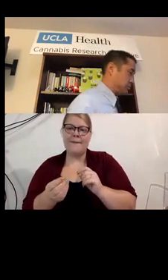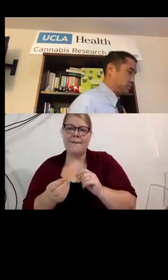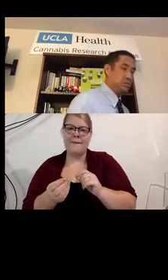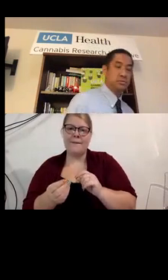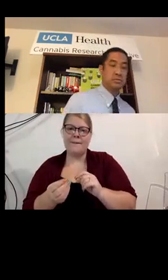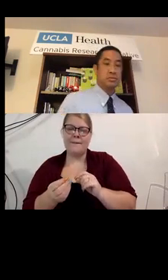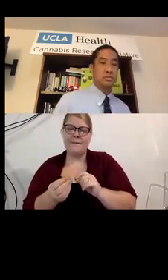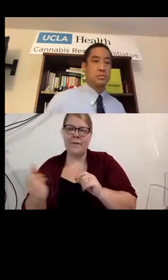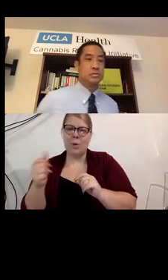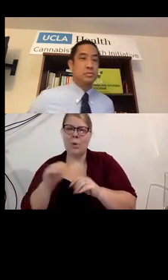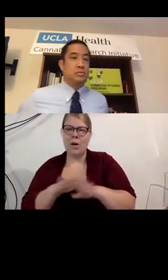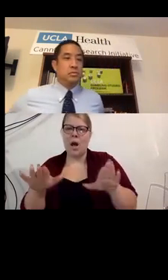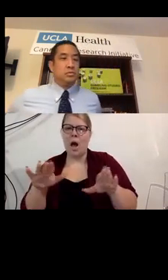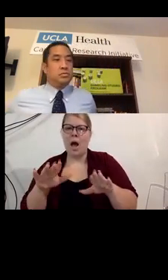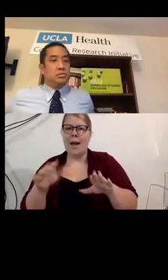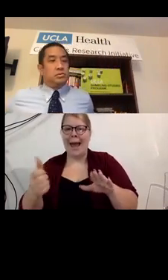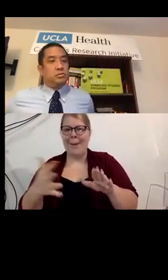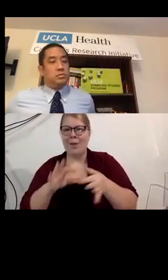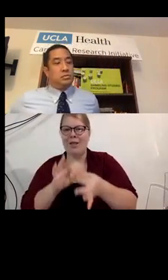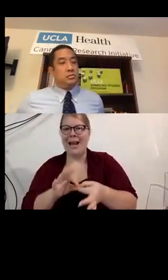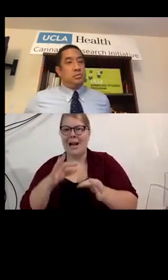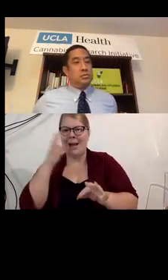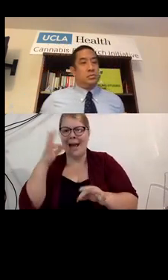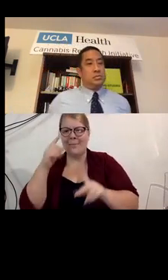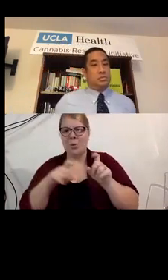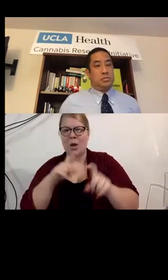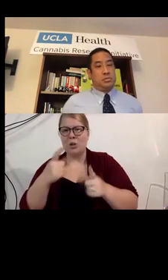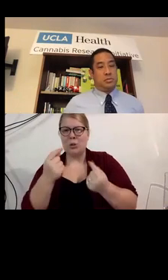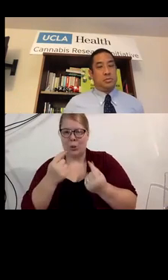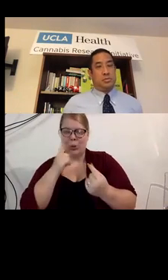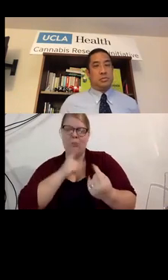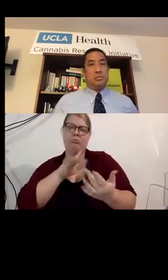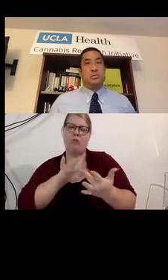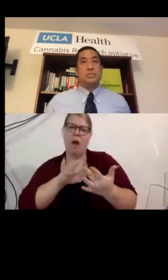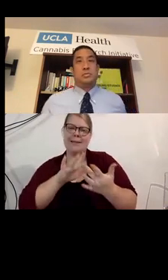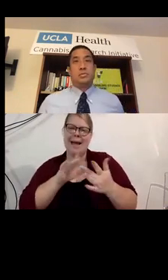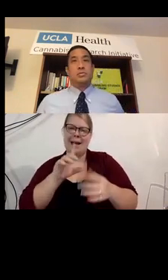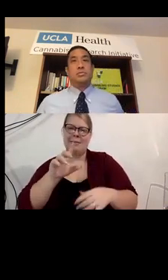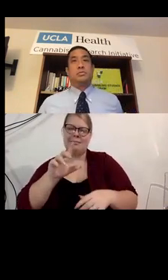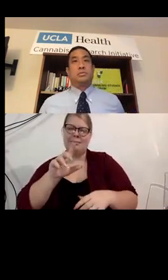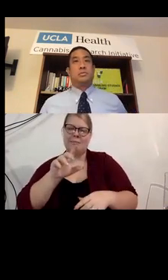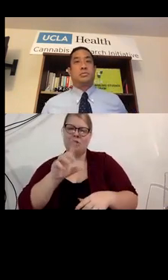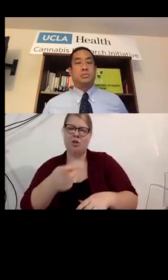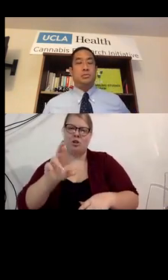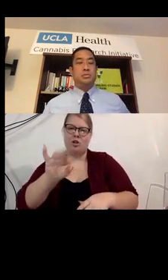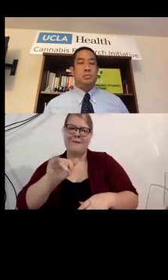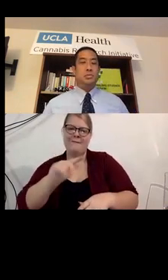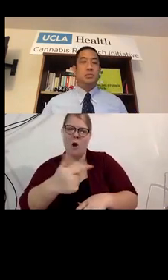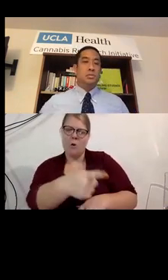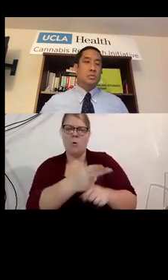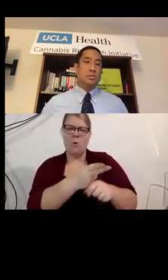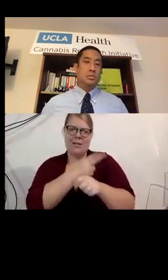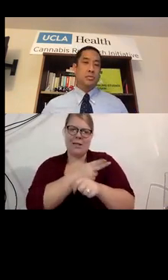non-gambling related cannabis questions. So I would encourage you to reach out to Dr. Fong via his contact information that's on the screen right